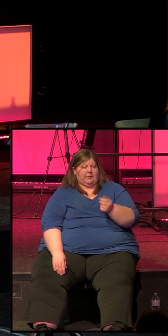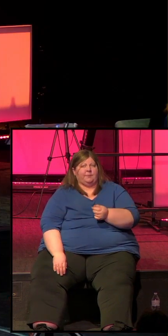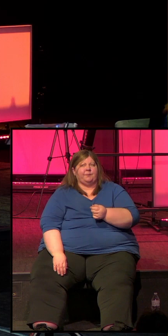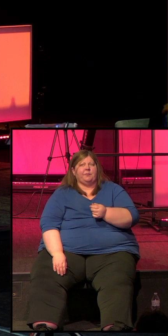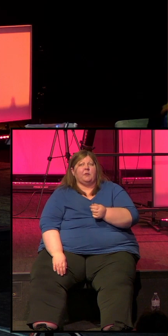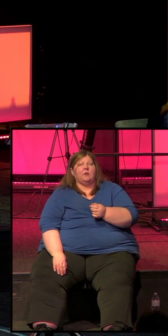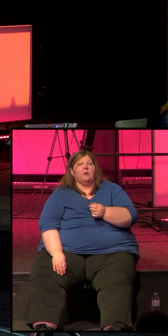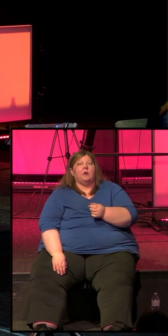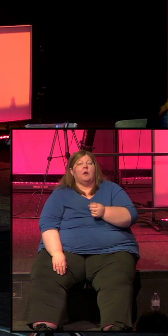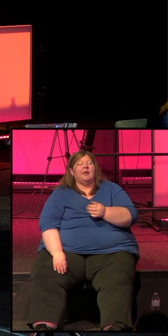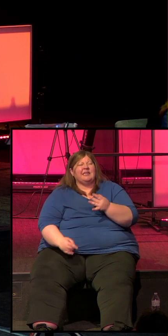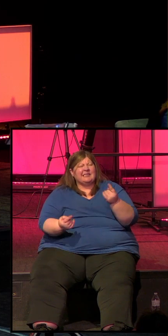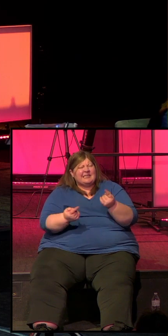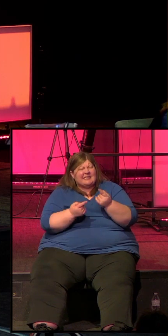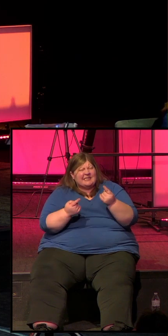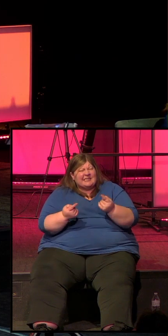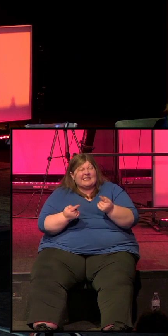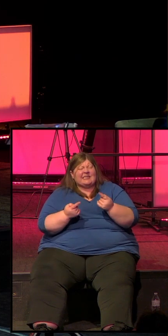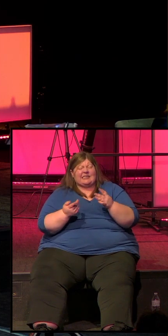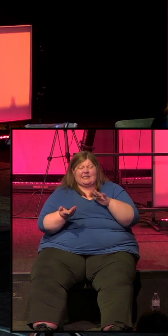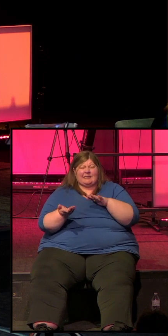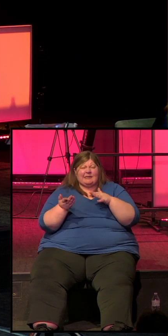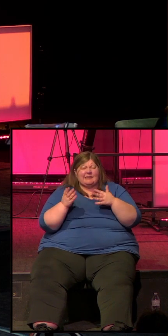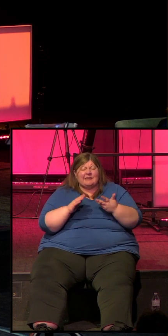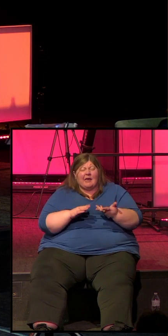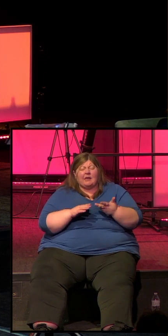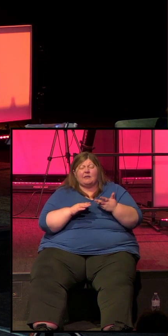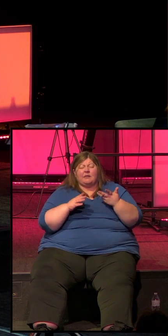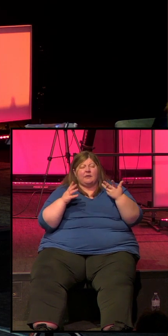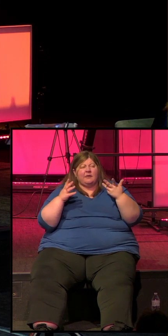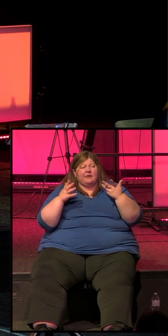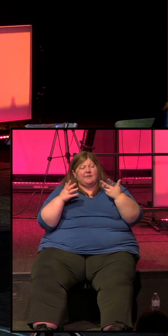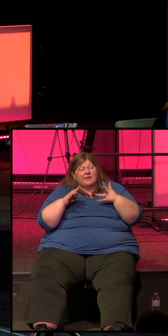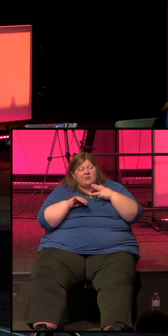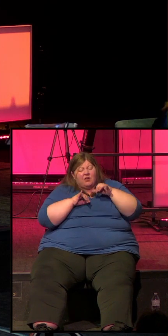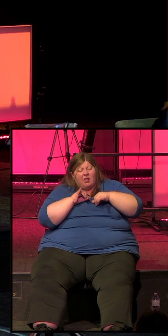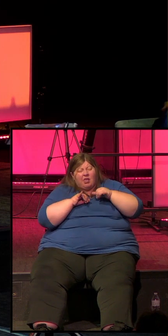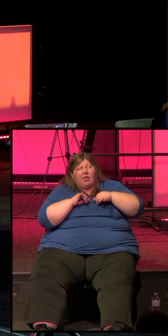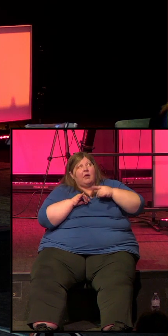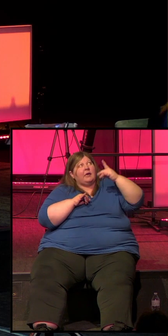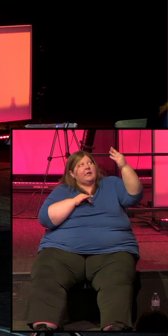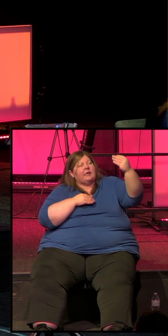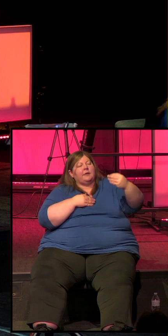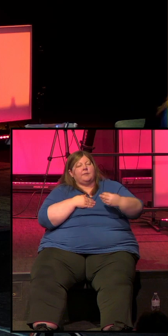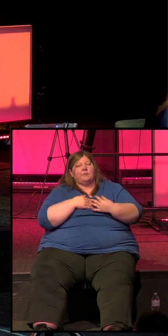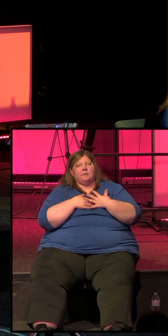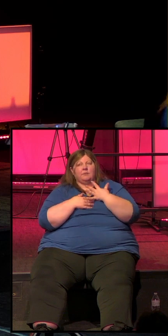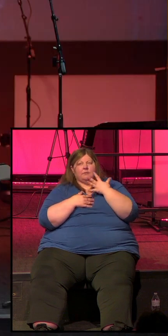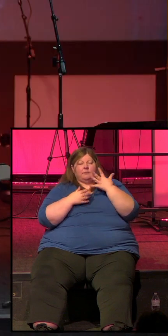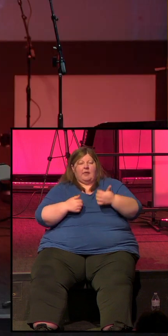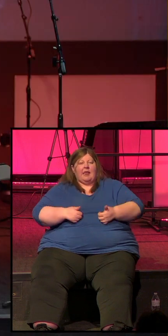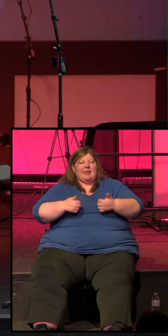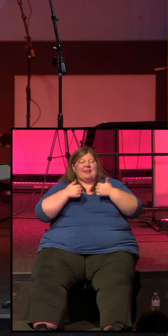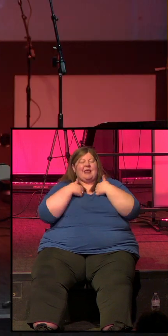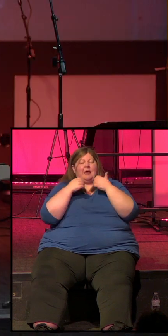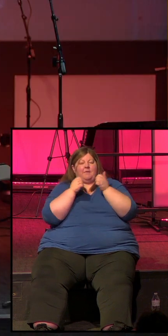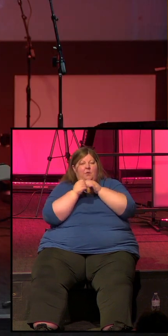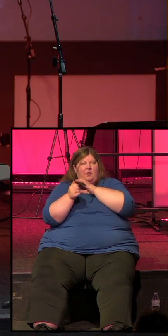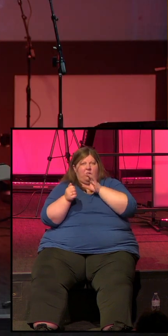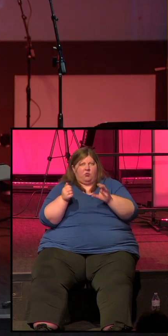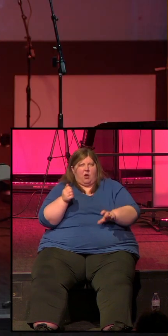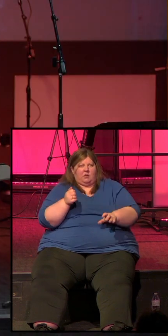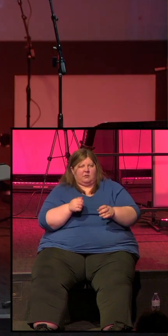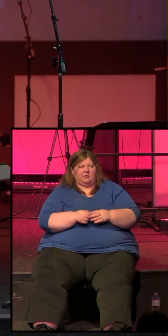your sins and in the uncircumcision of your flesh, God made you alive with Christ. When you were